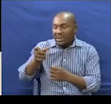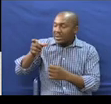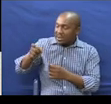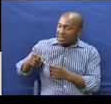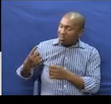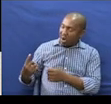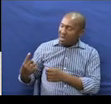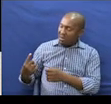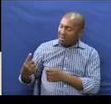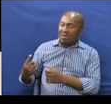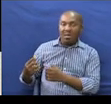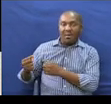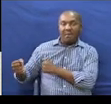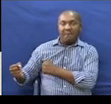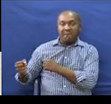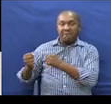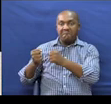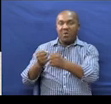out